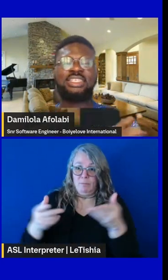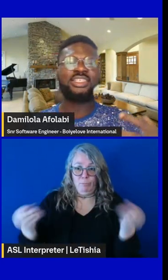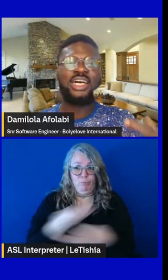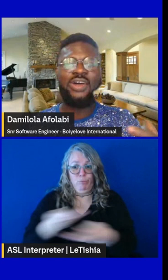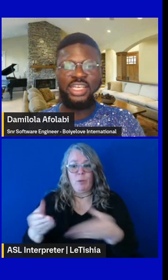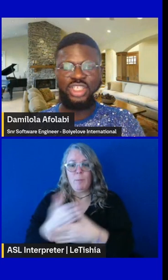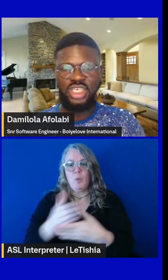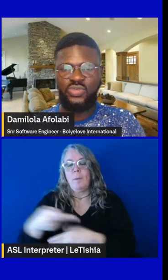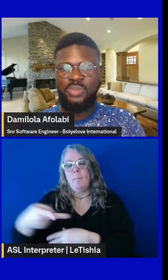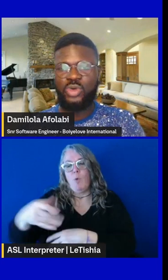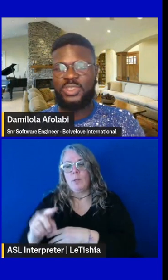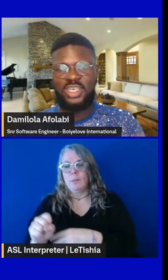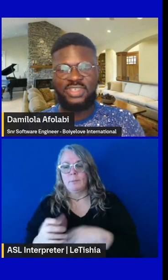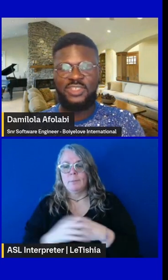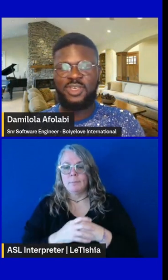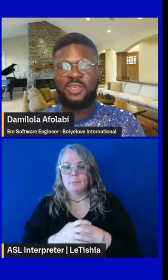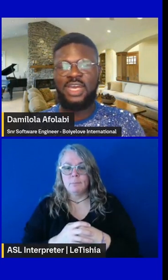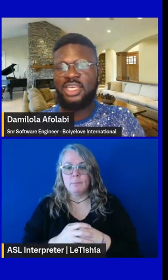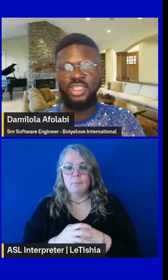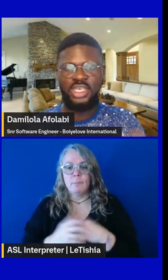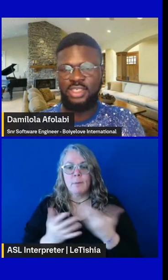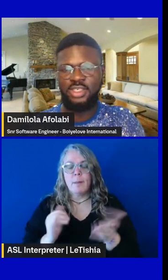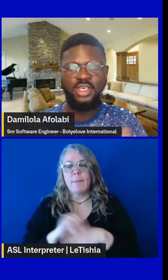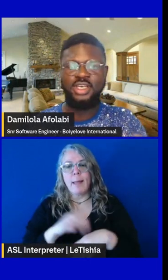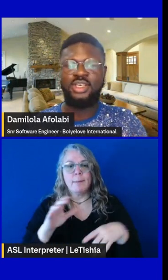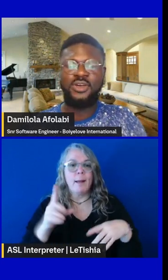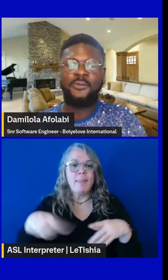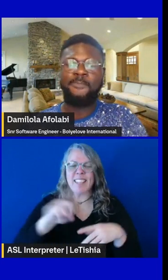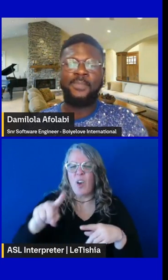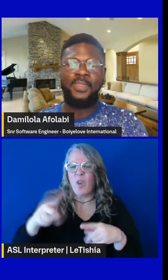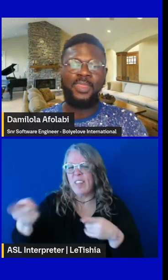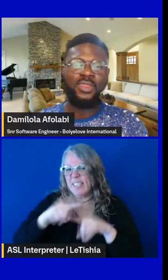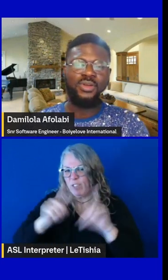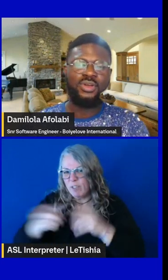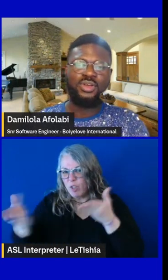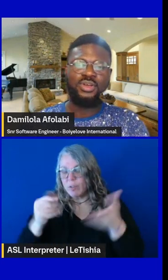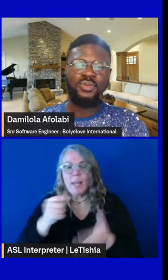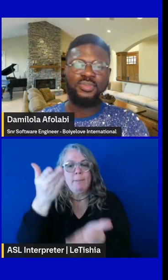I mentioned earlier, it's like that digital handshake where both services verify each other.